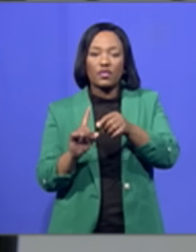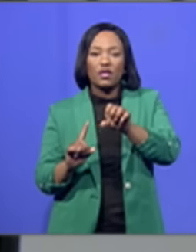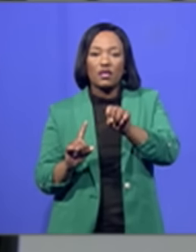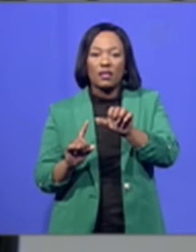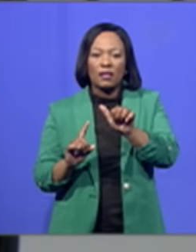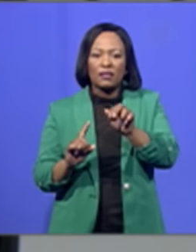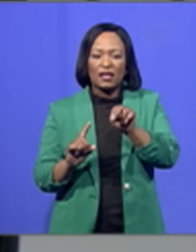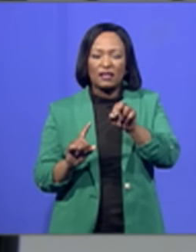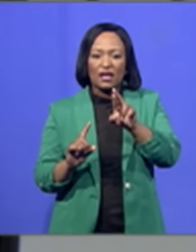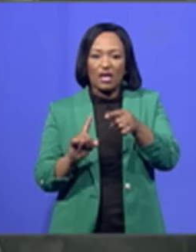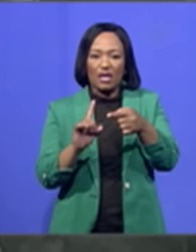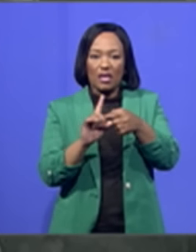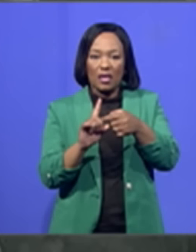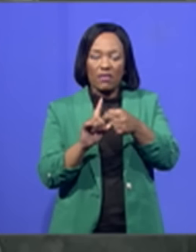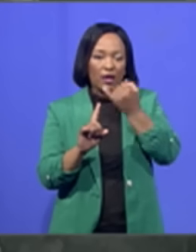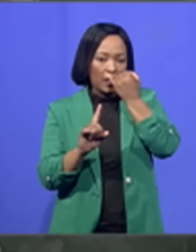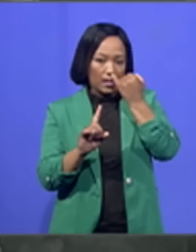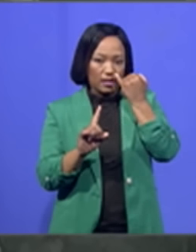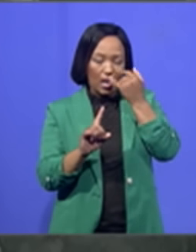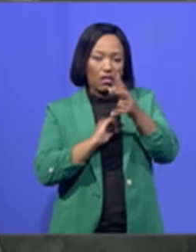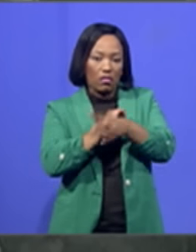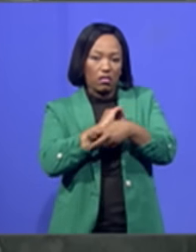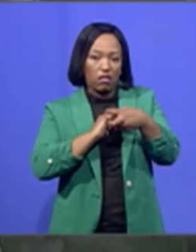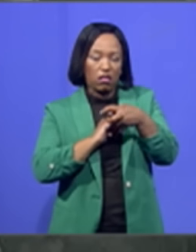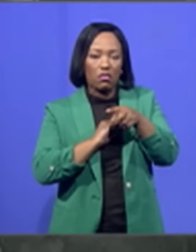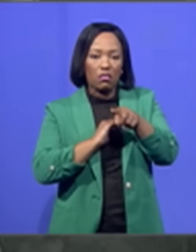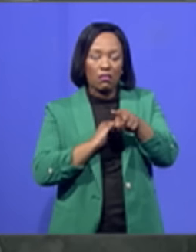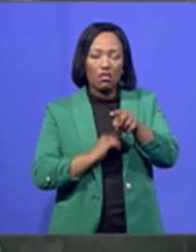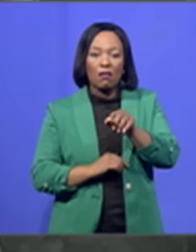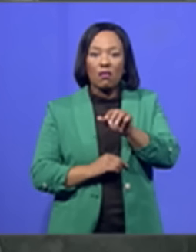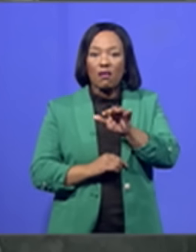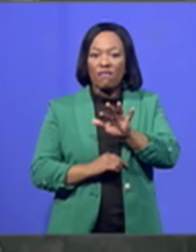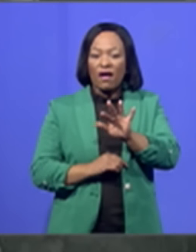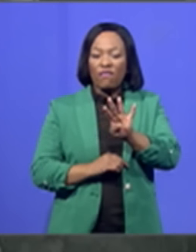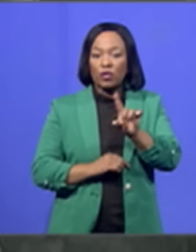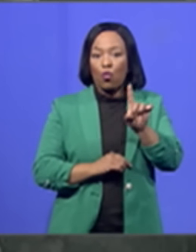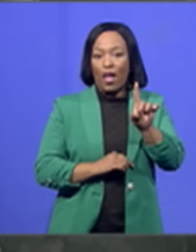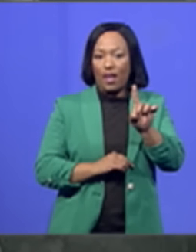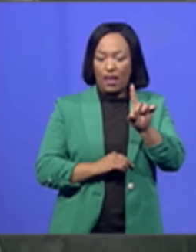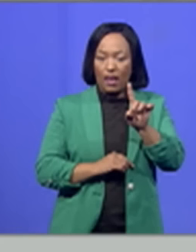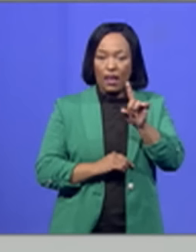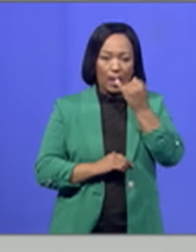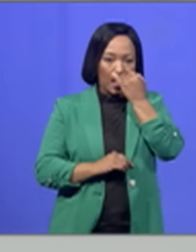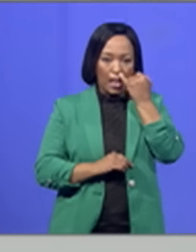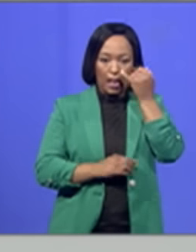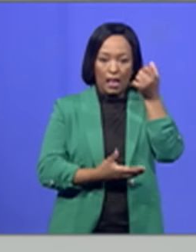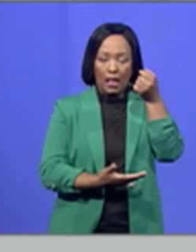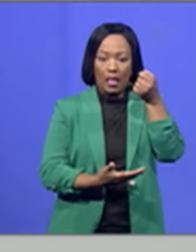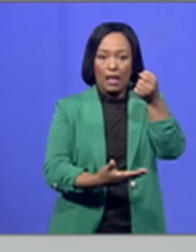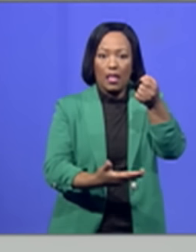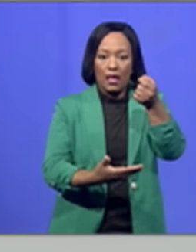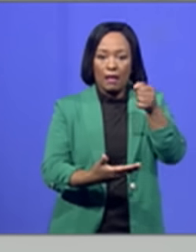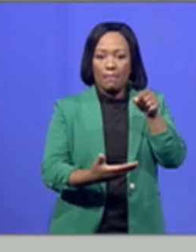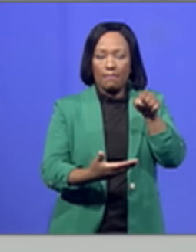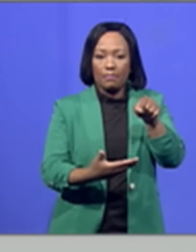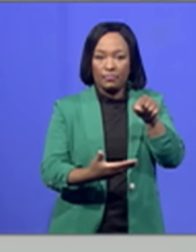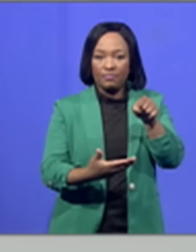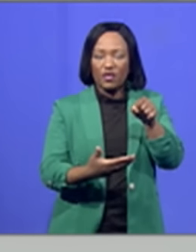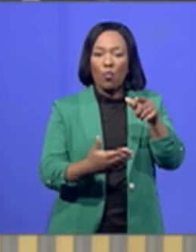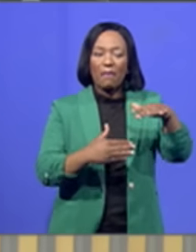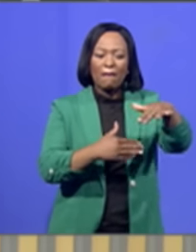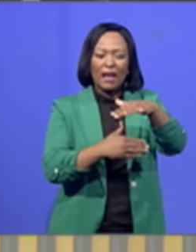ba utswitšego diokobatši tša cocaine tša boima bja dikilograma tše 541 go tšwa ka lefelong la bobolokelo leo le bego le se la hlapetšwa la